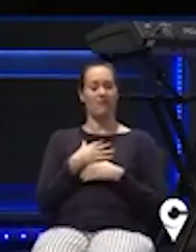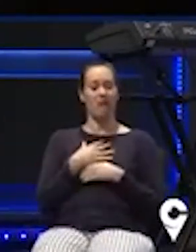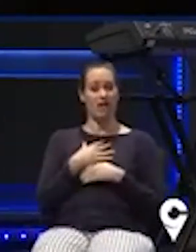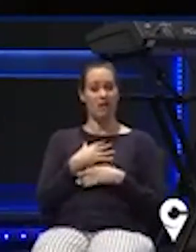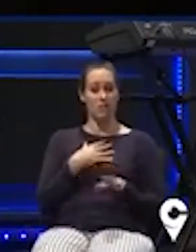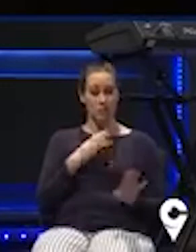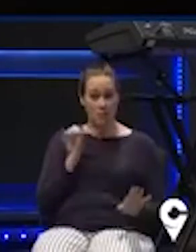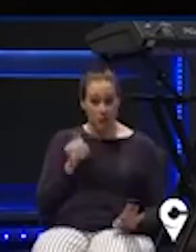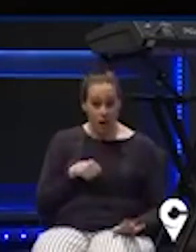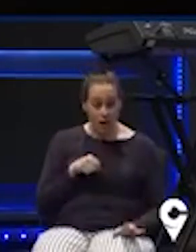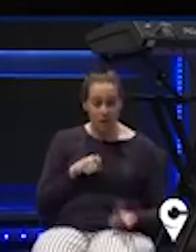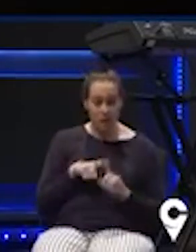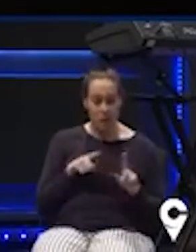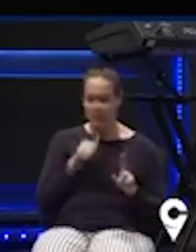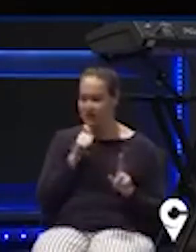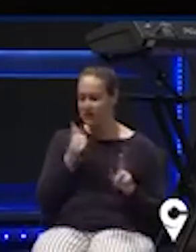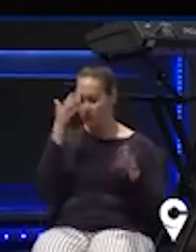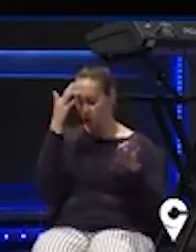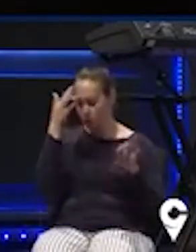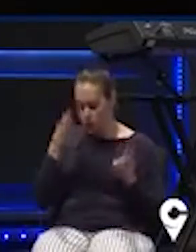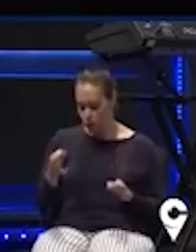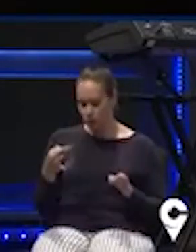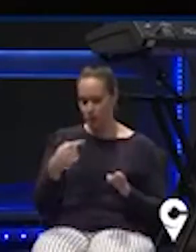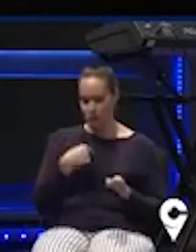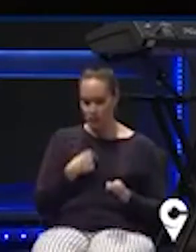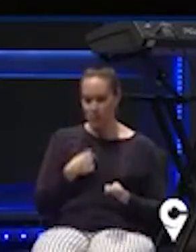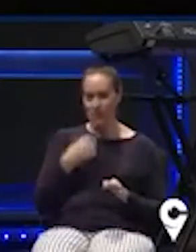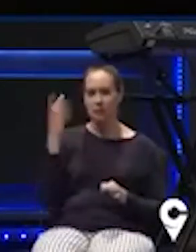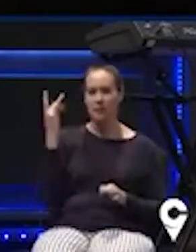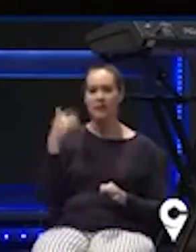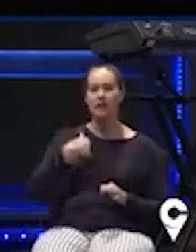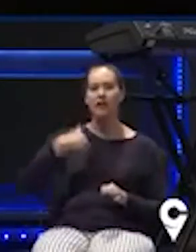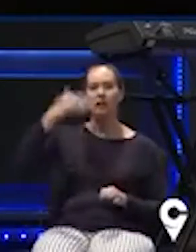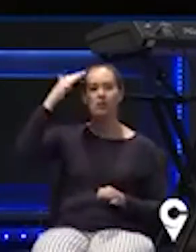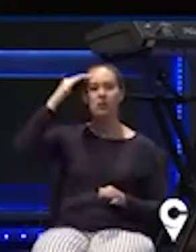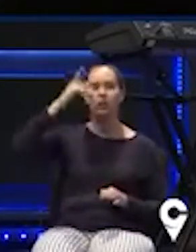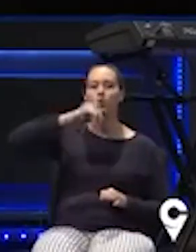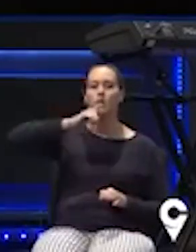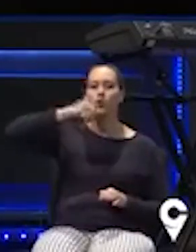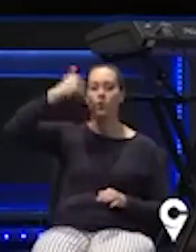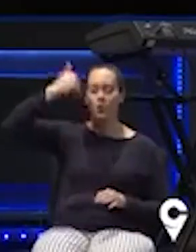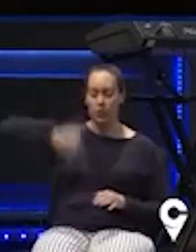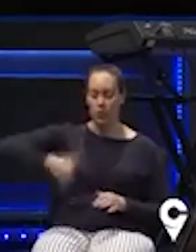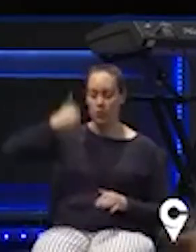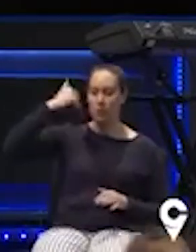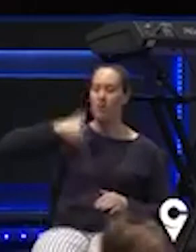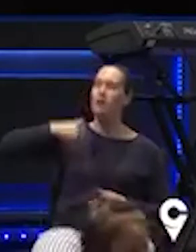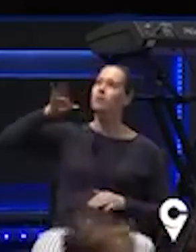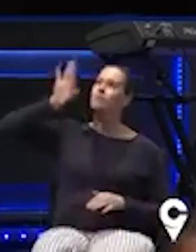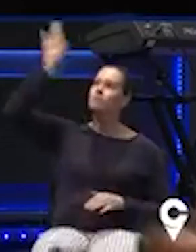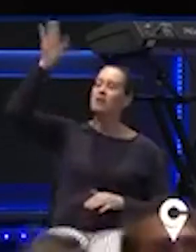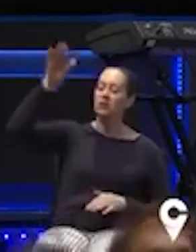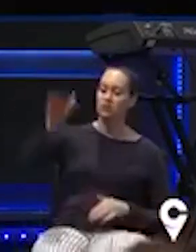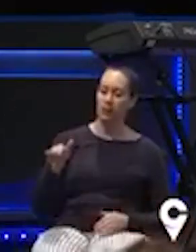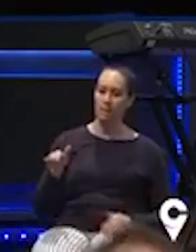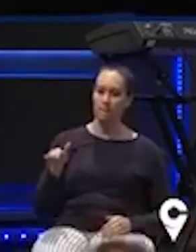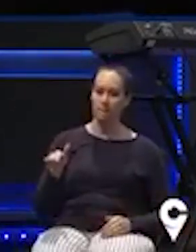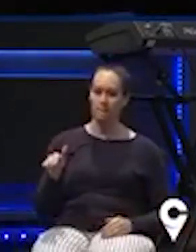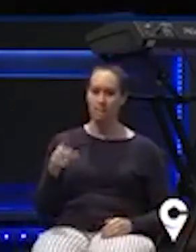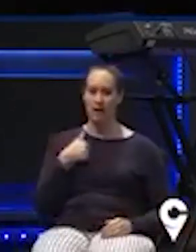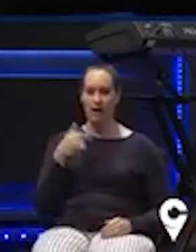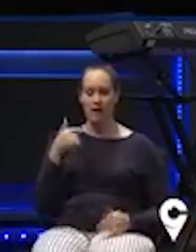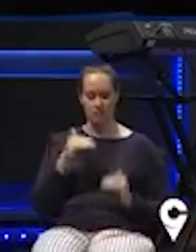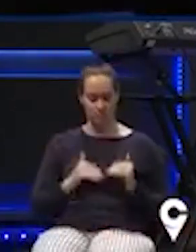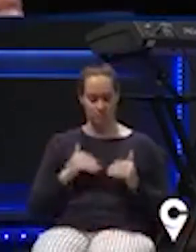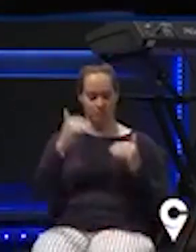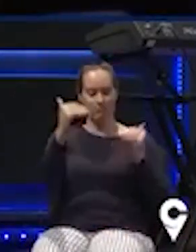the reason is I know who I am. I am a child of God. I can advance out of adversity because I know who I am